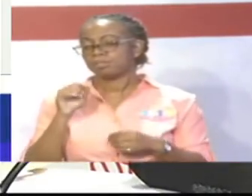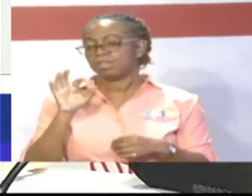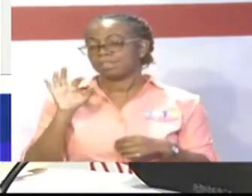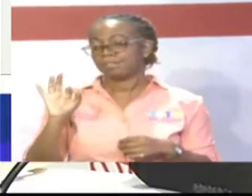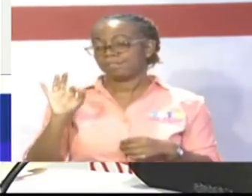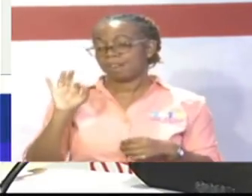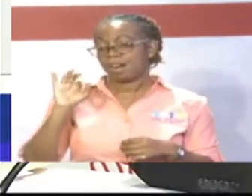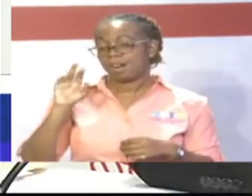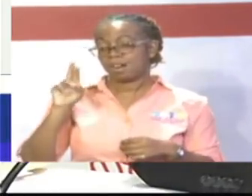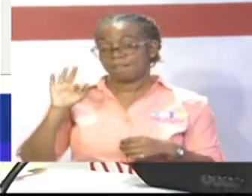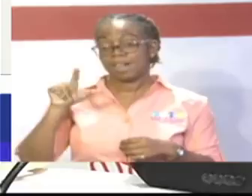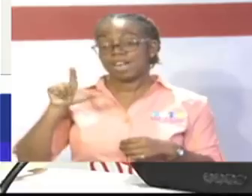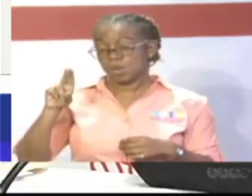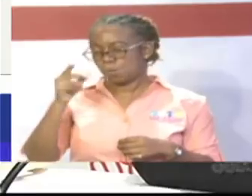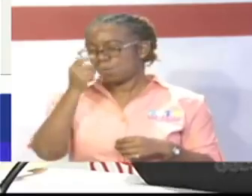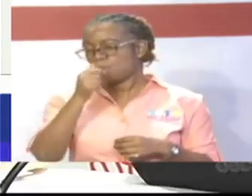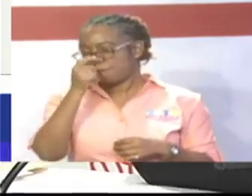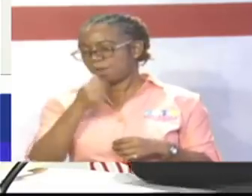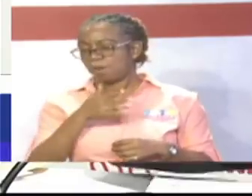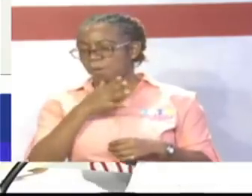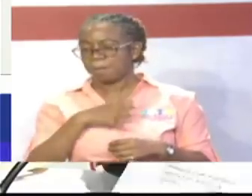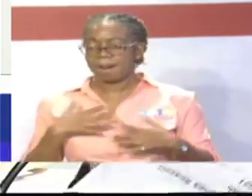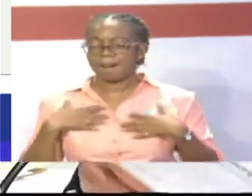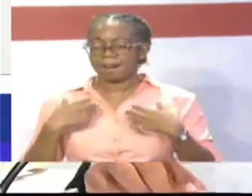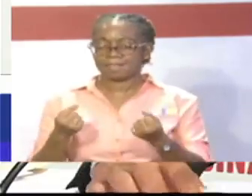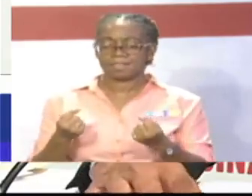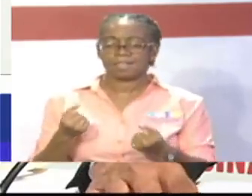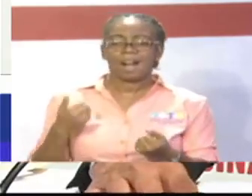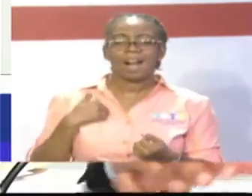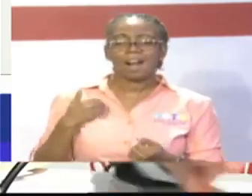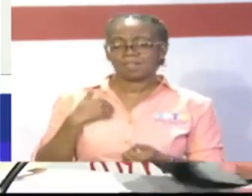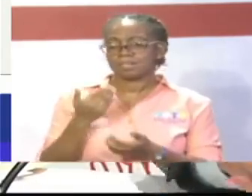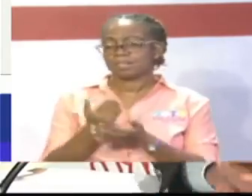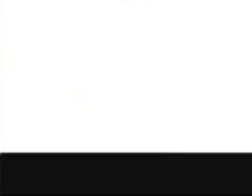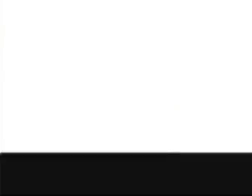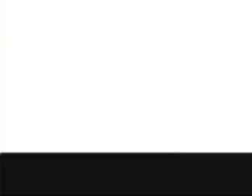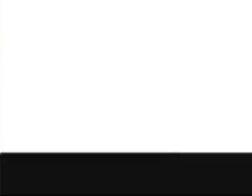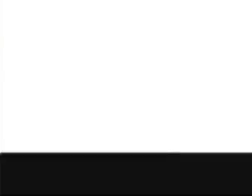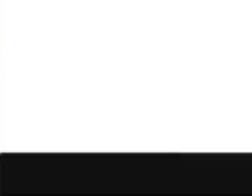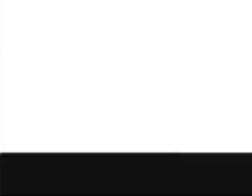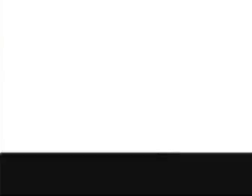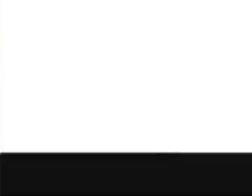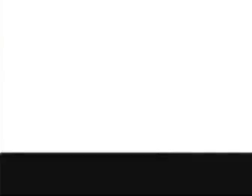it pertains to women's health. I have a few slides prepared, so can I have the first slide, please?